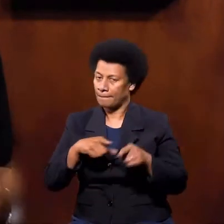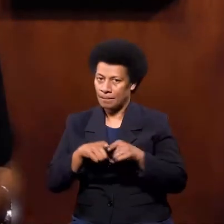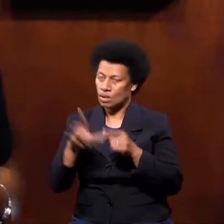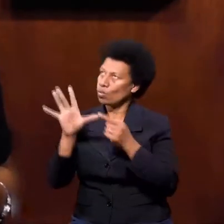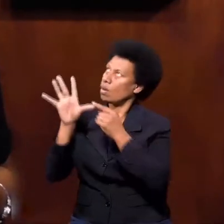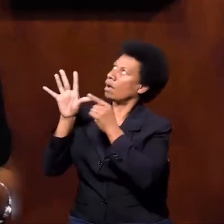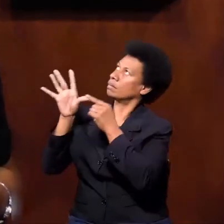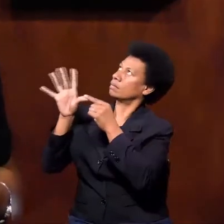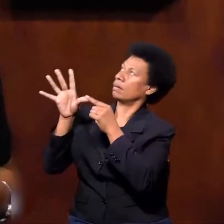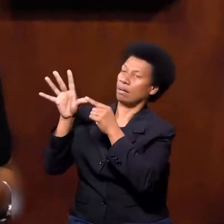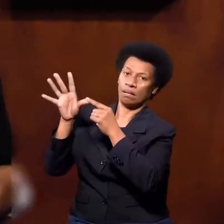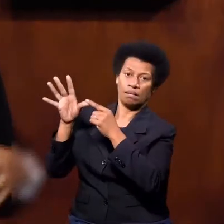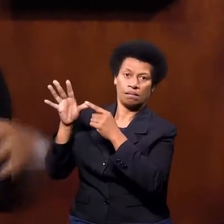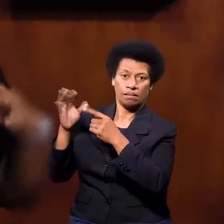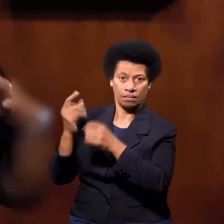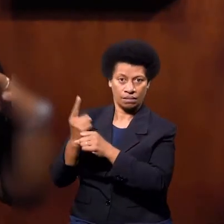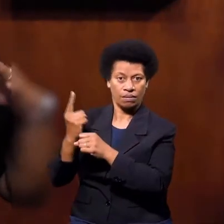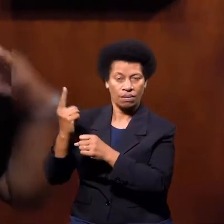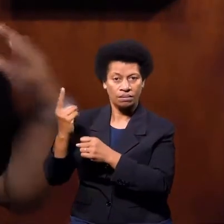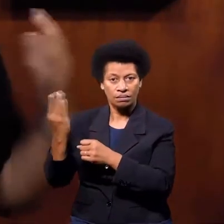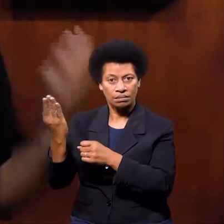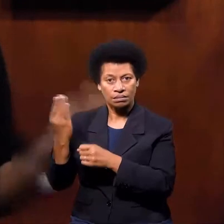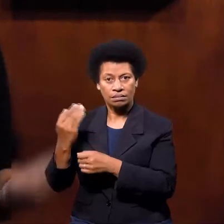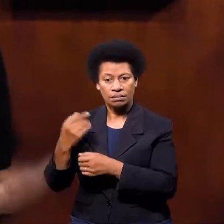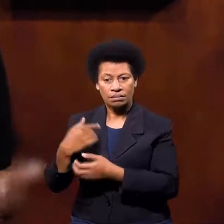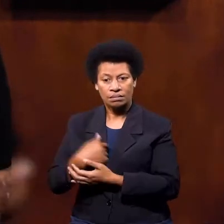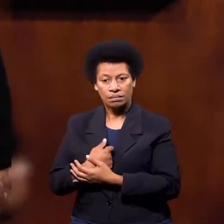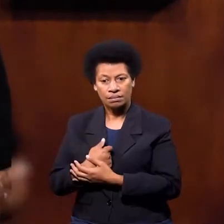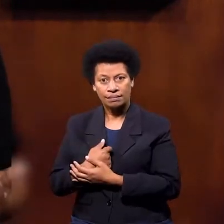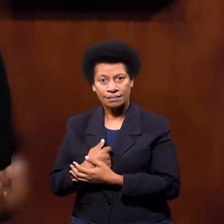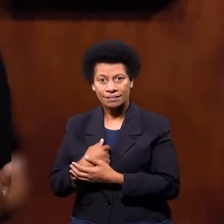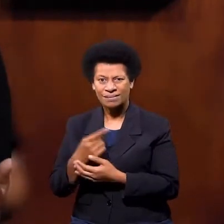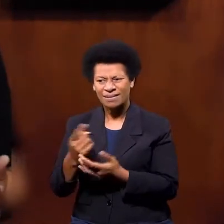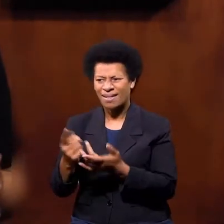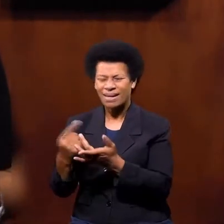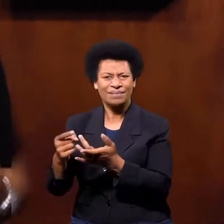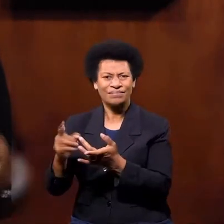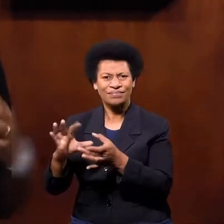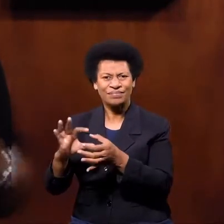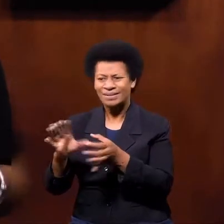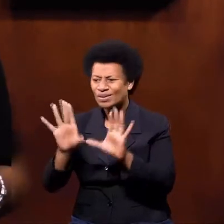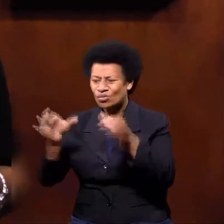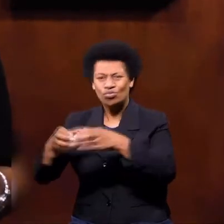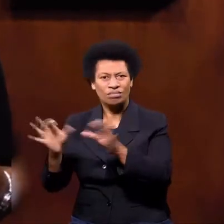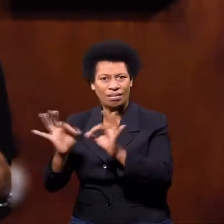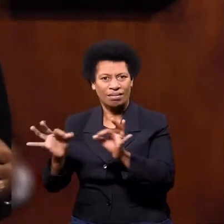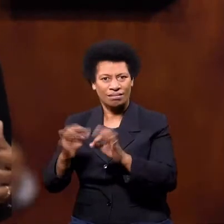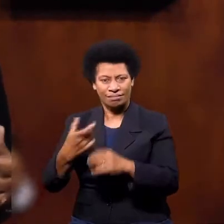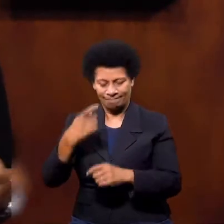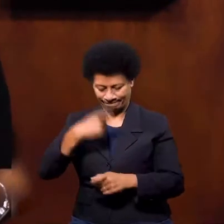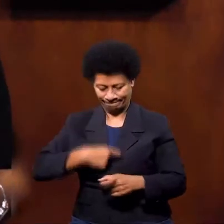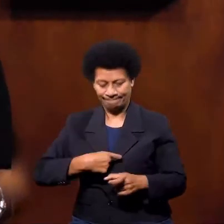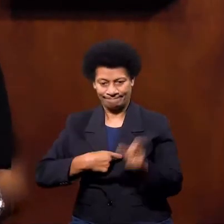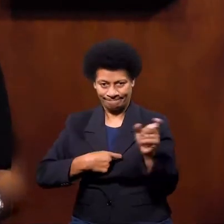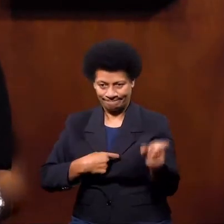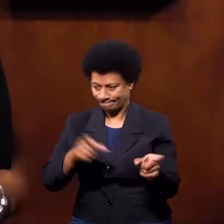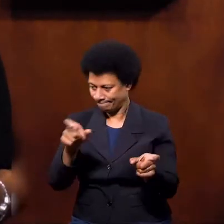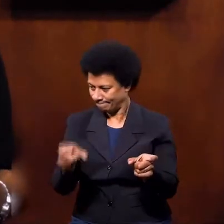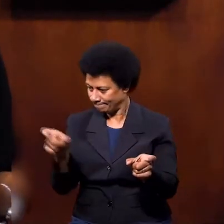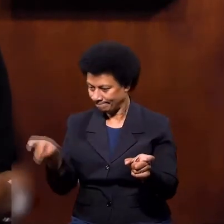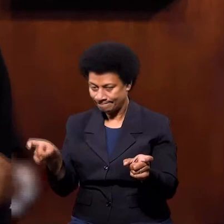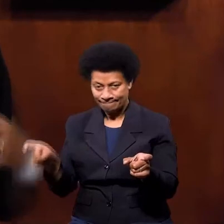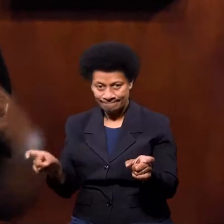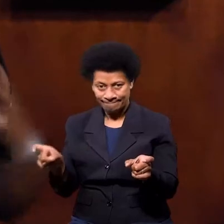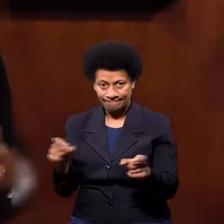as an individual rather than as a group. Mm-hmm. You know, your accountability and you have a